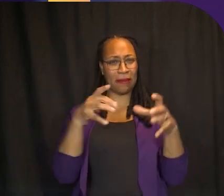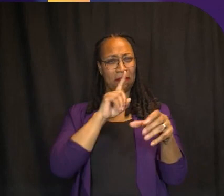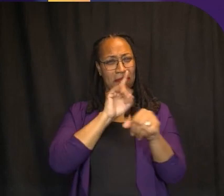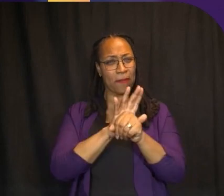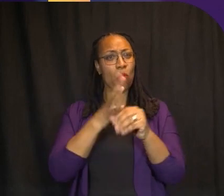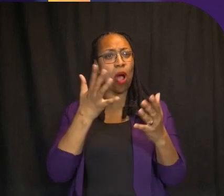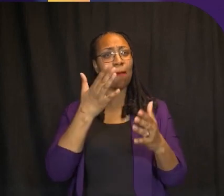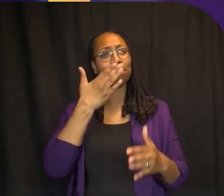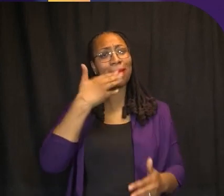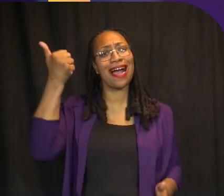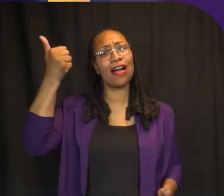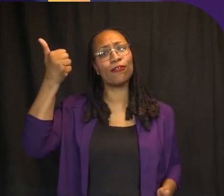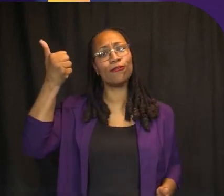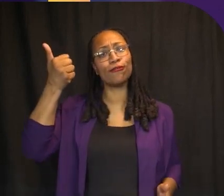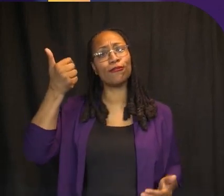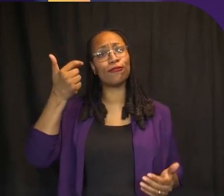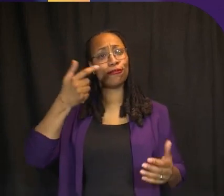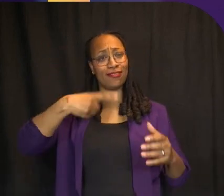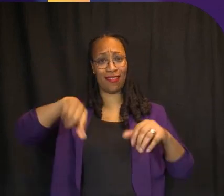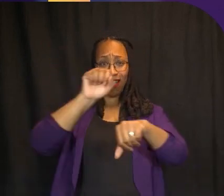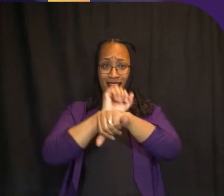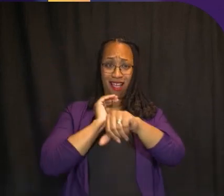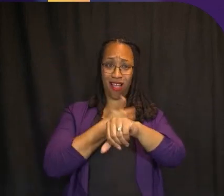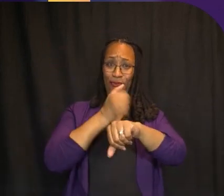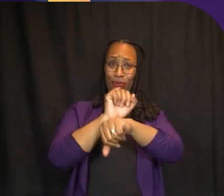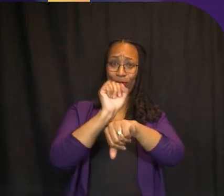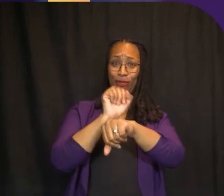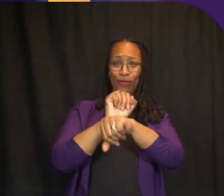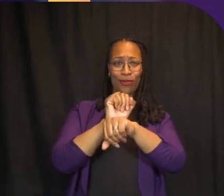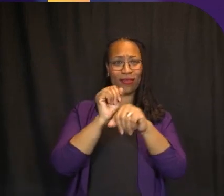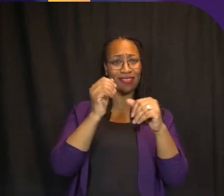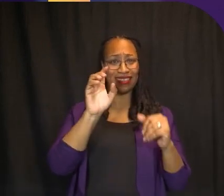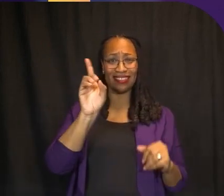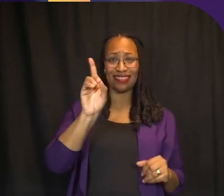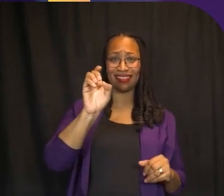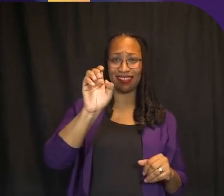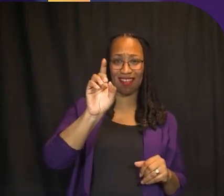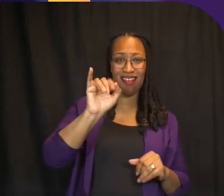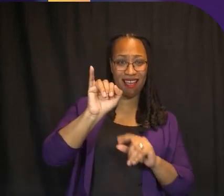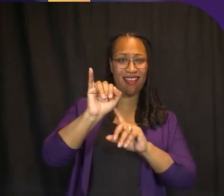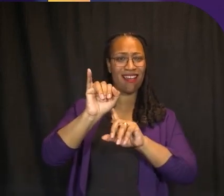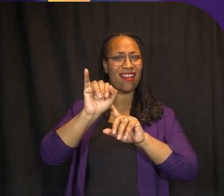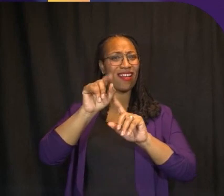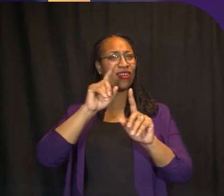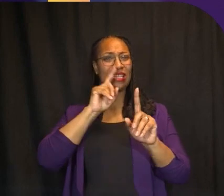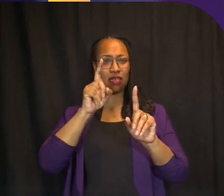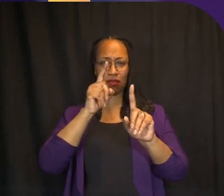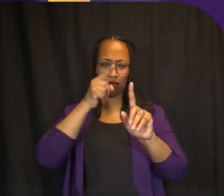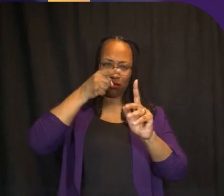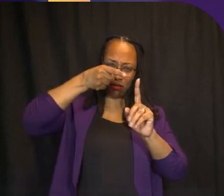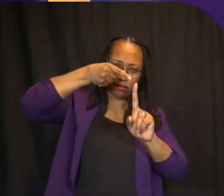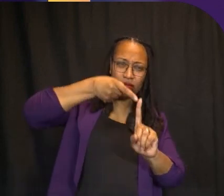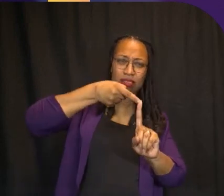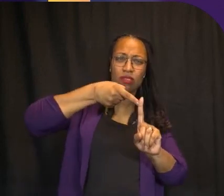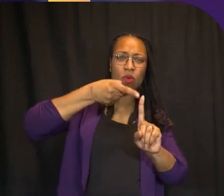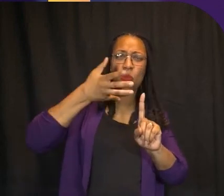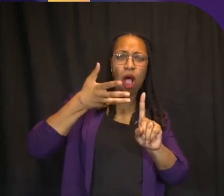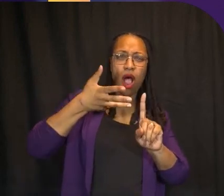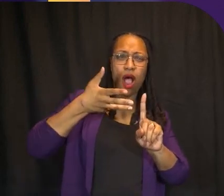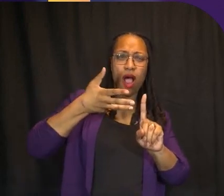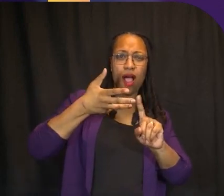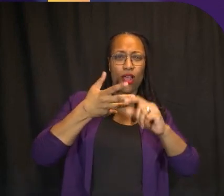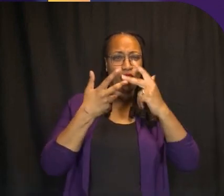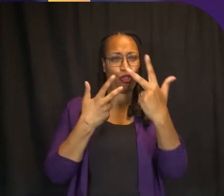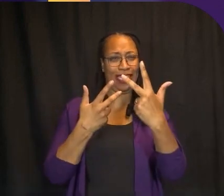to who we are and what we do as a company. Better workplace is close to my heart. It's about everything we do here at home